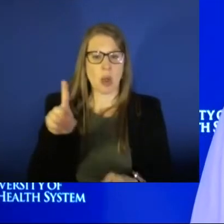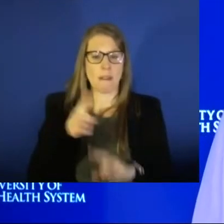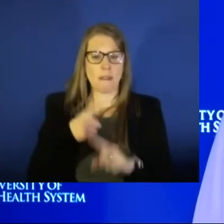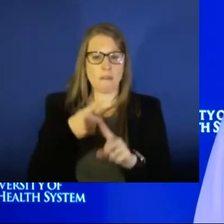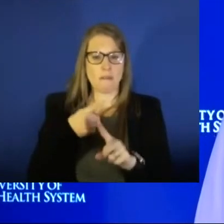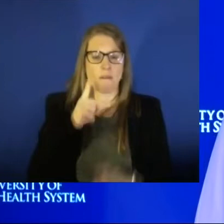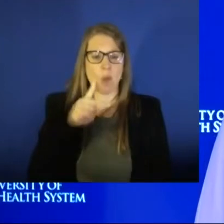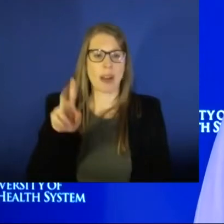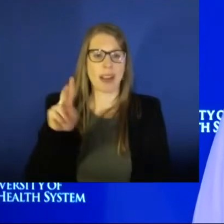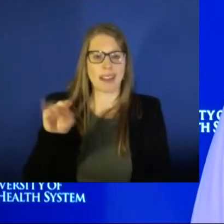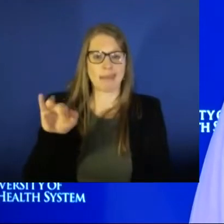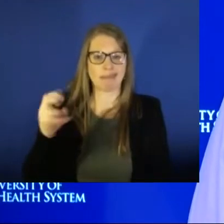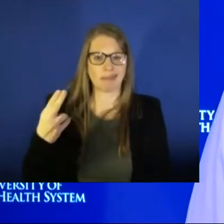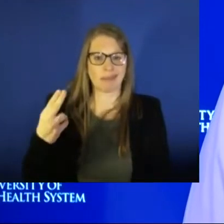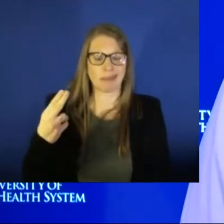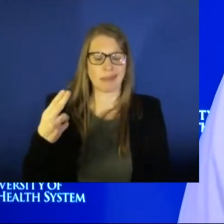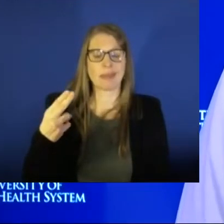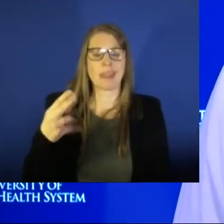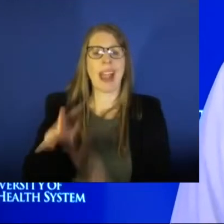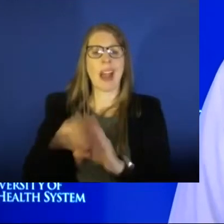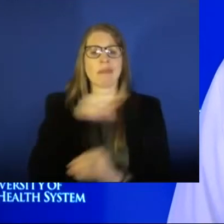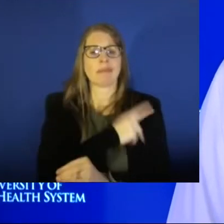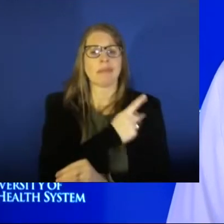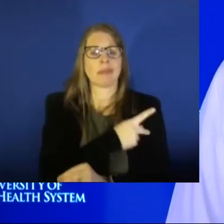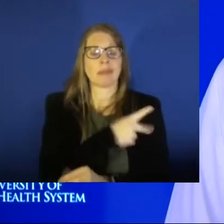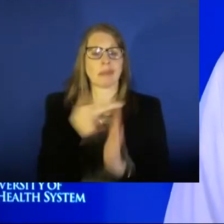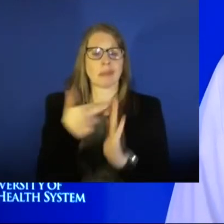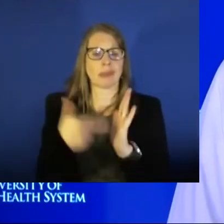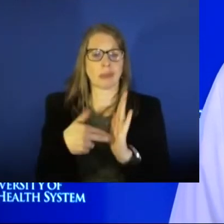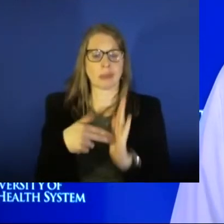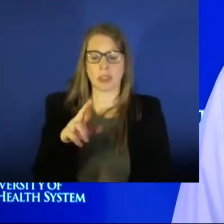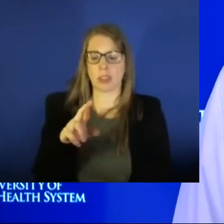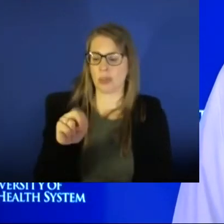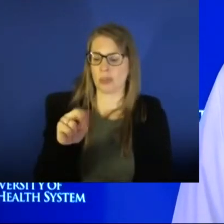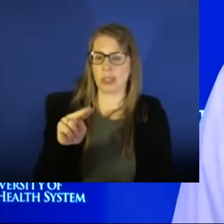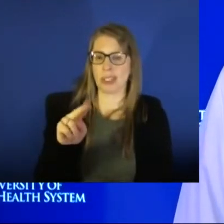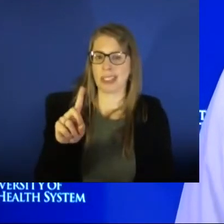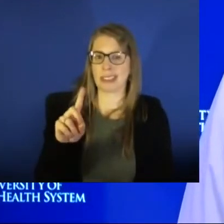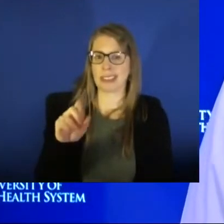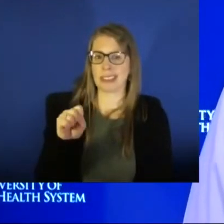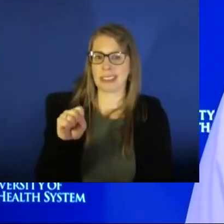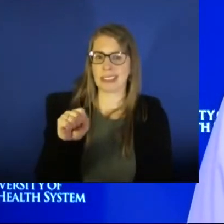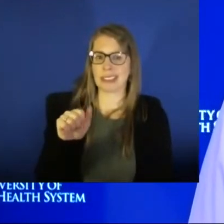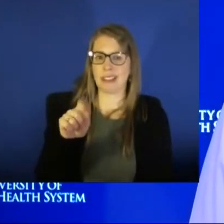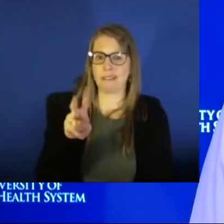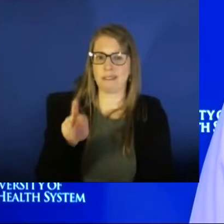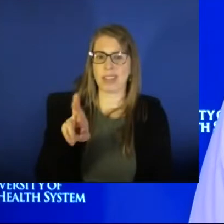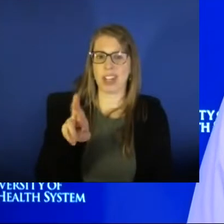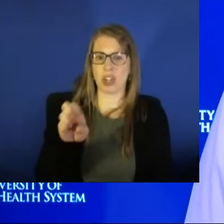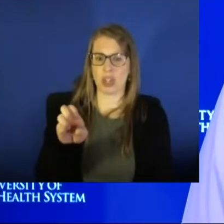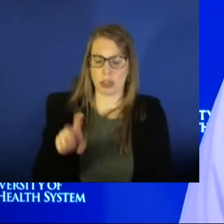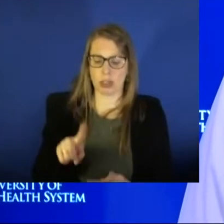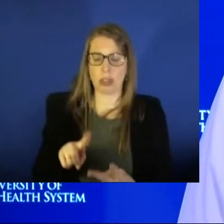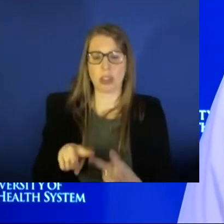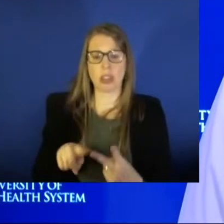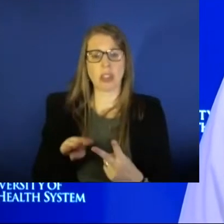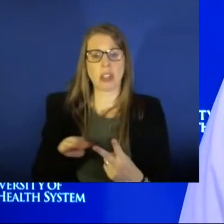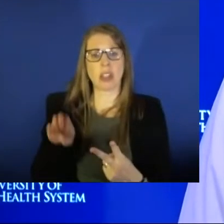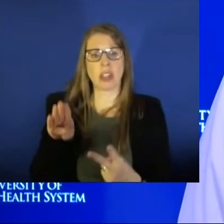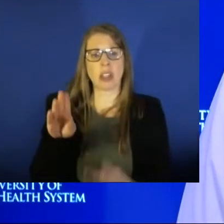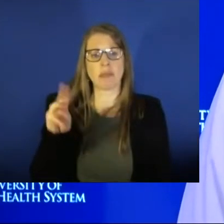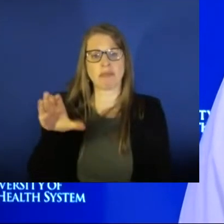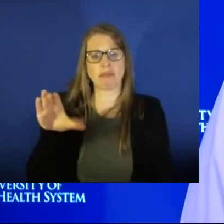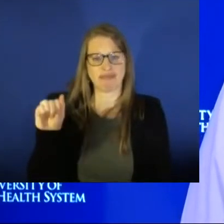outpatient guidelines, it is either outpatient remdesivir or Paxlovid. The Tier 2 would be more of the monoclonal antibody just